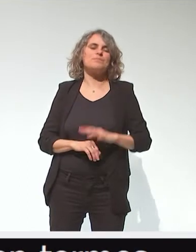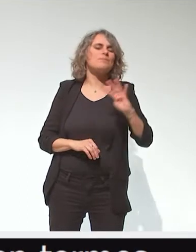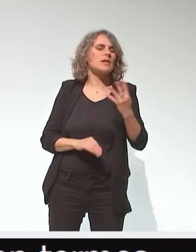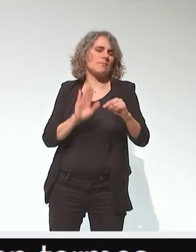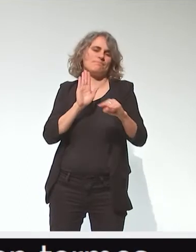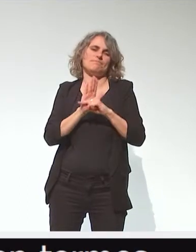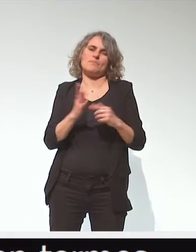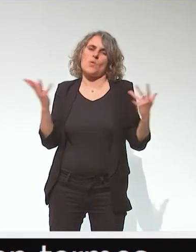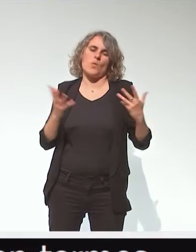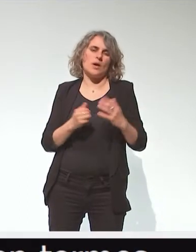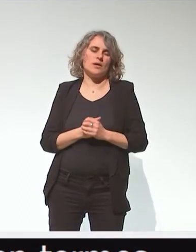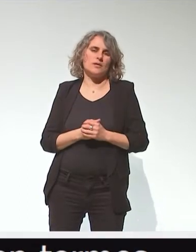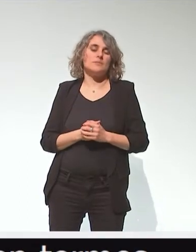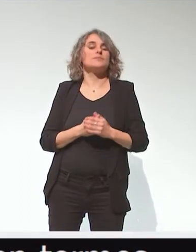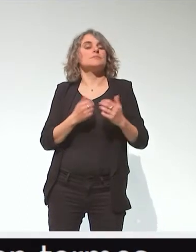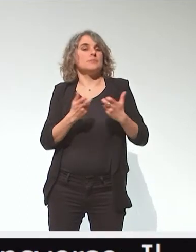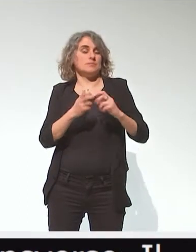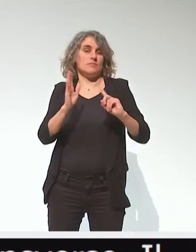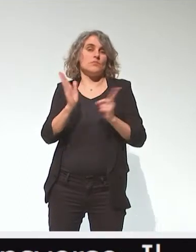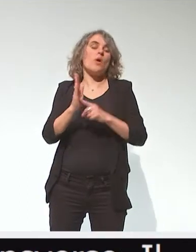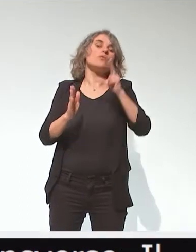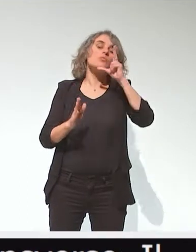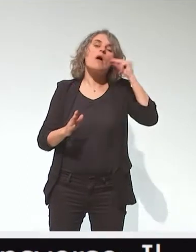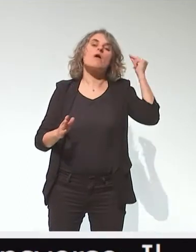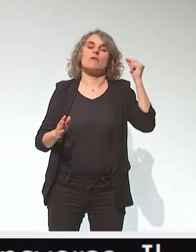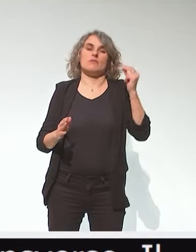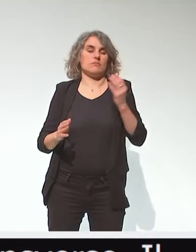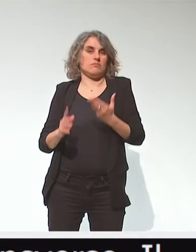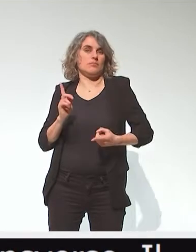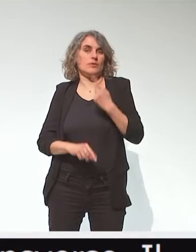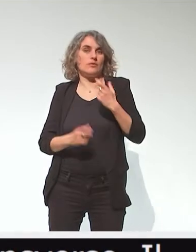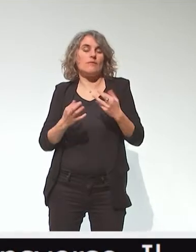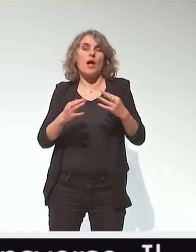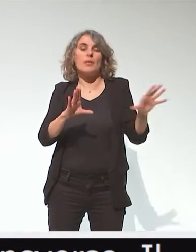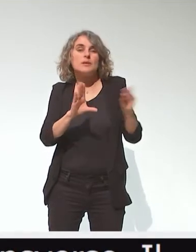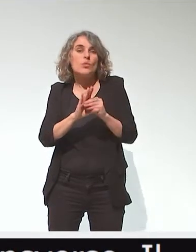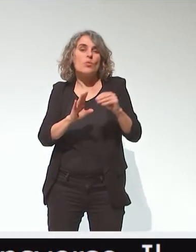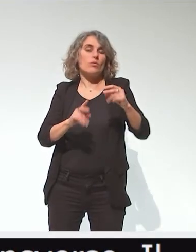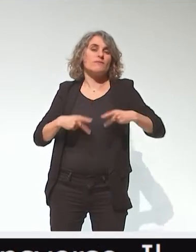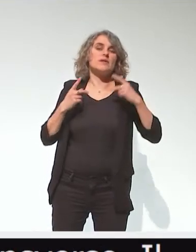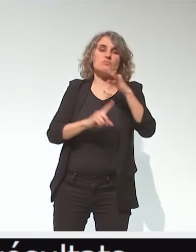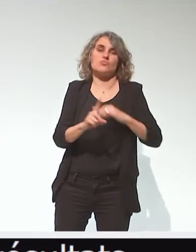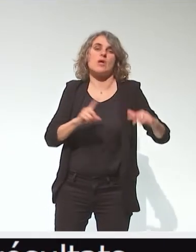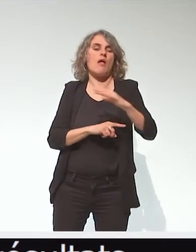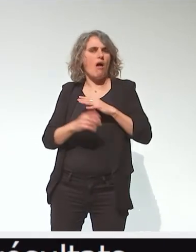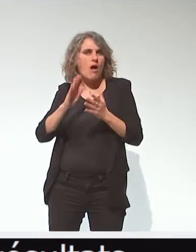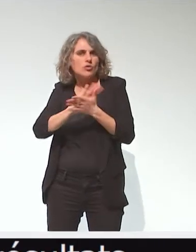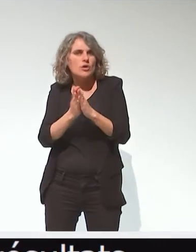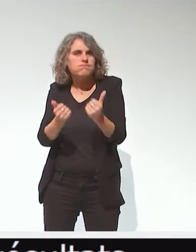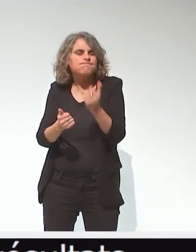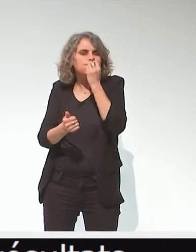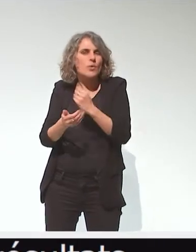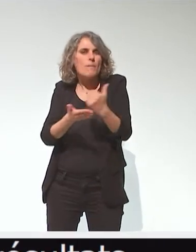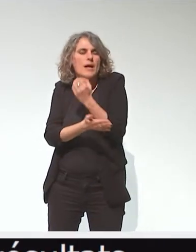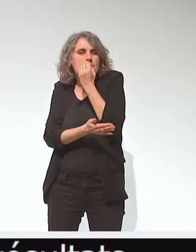at the heart is participation. Again, we've mentioned it today as a good practice, but it's a law-based, a binding